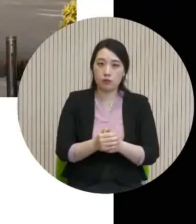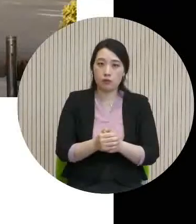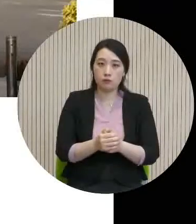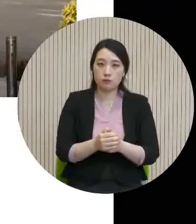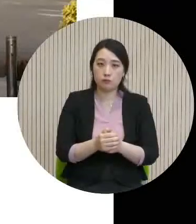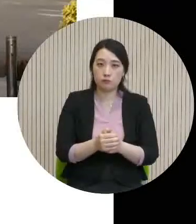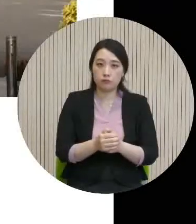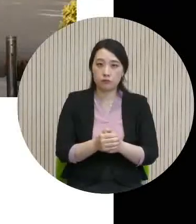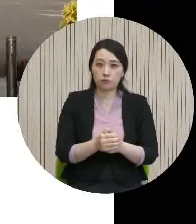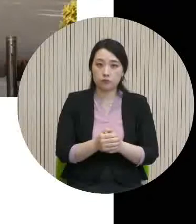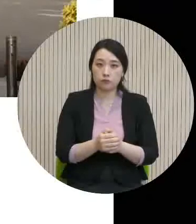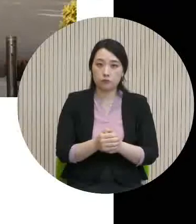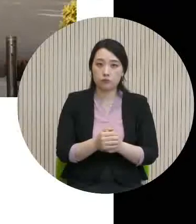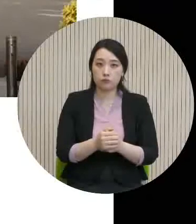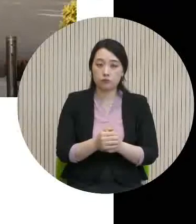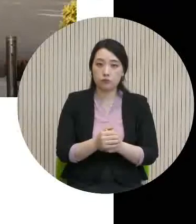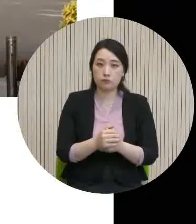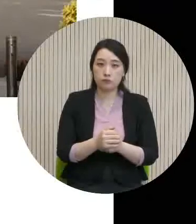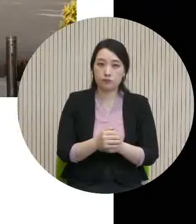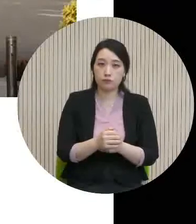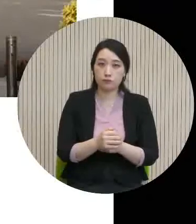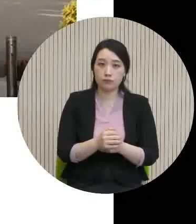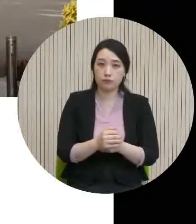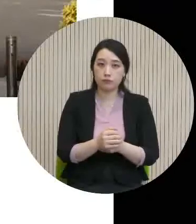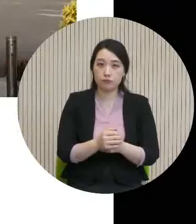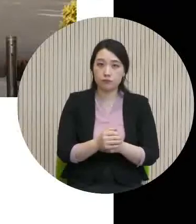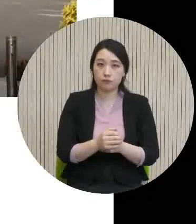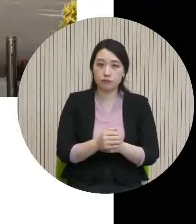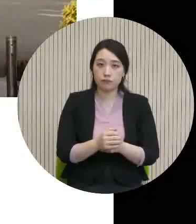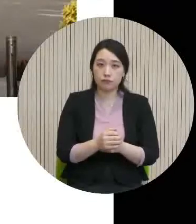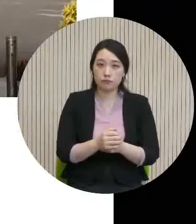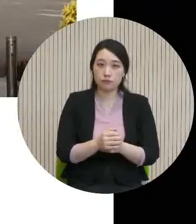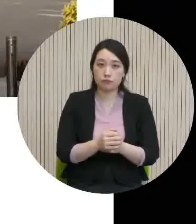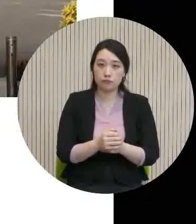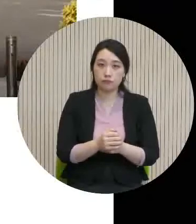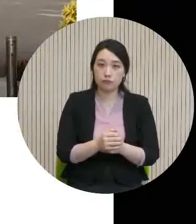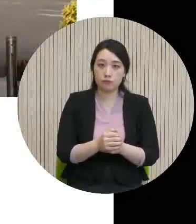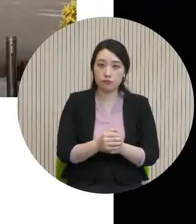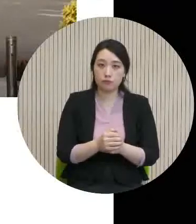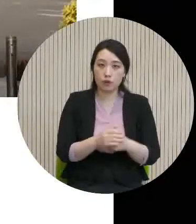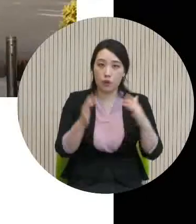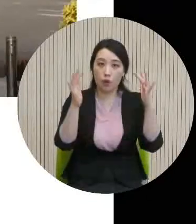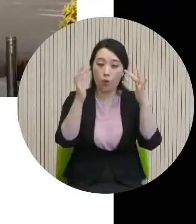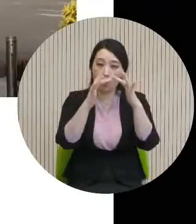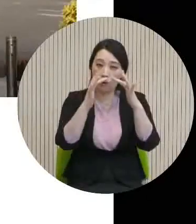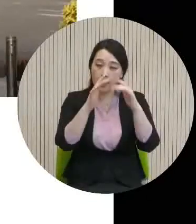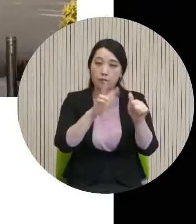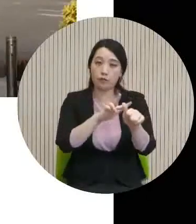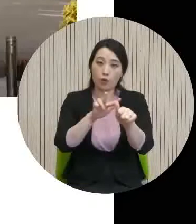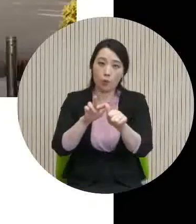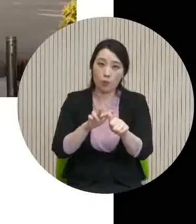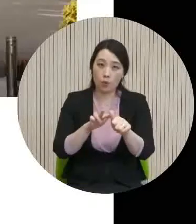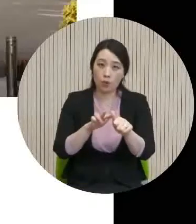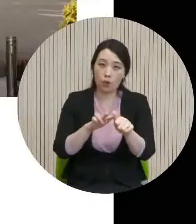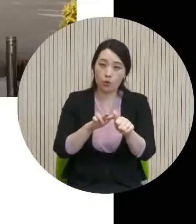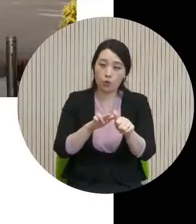to collect content that is online without having to seek